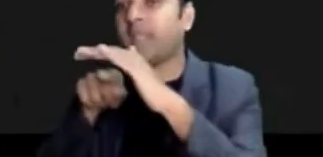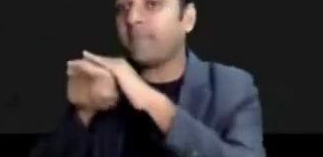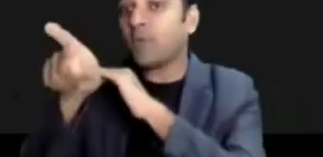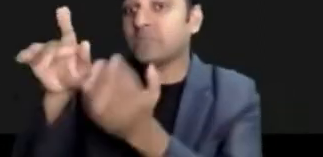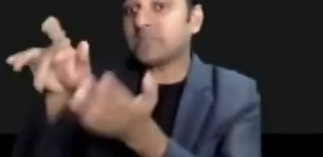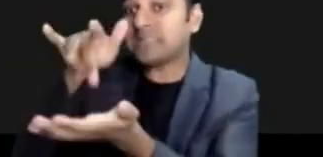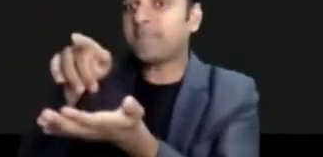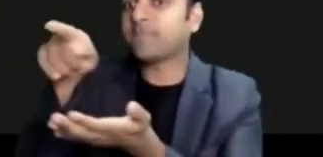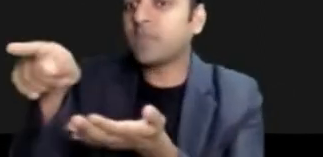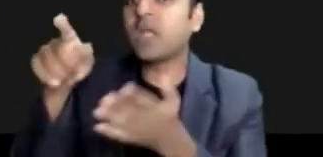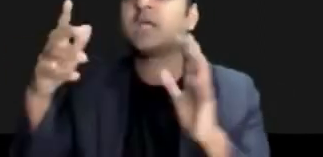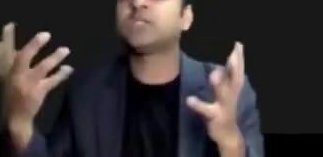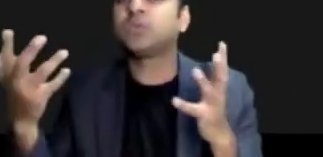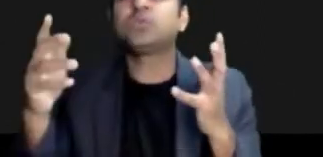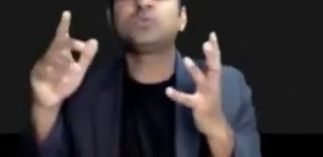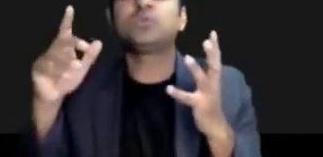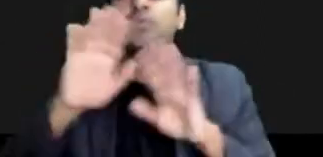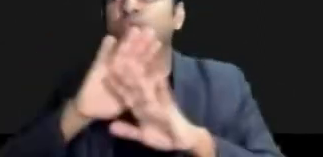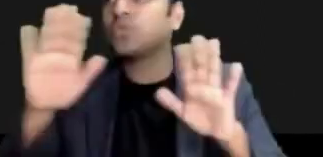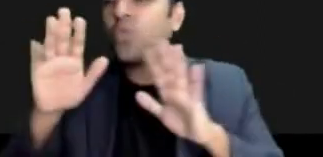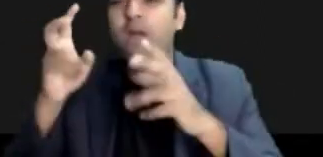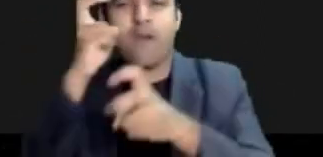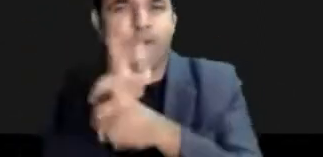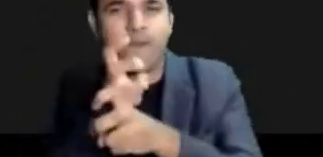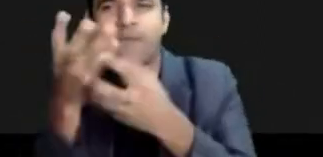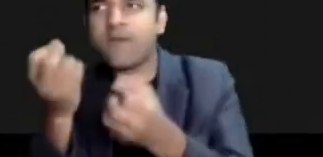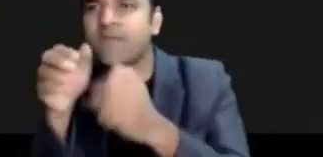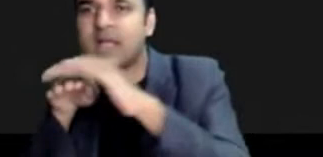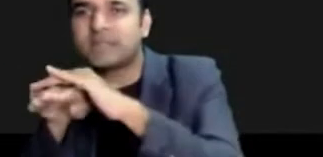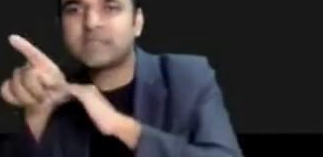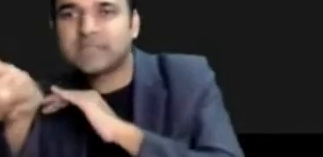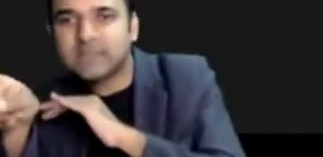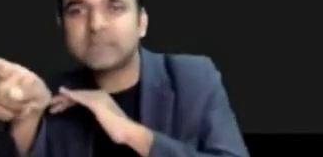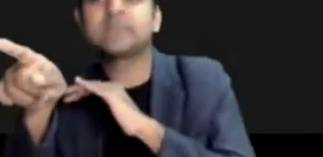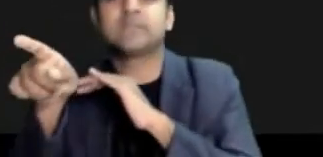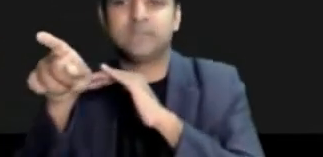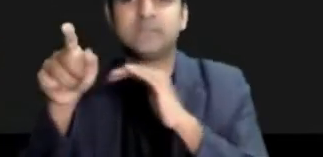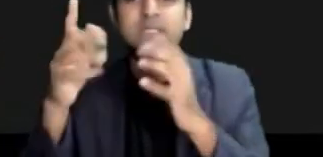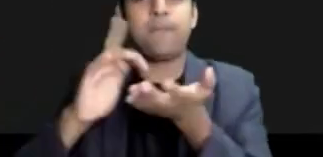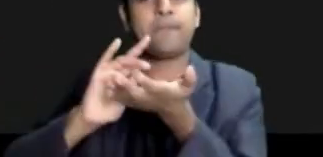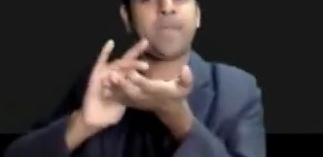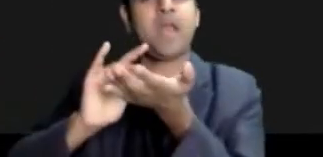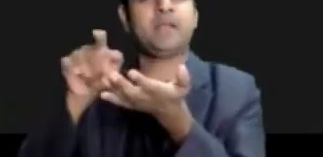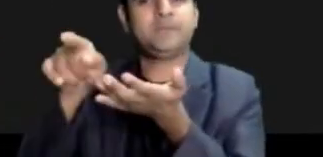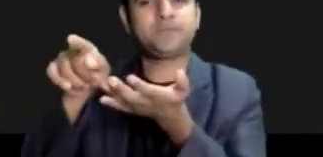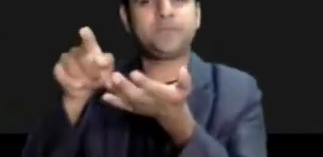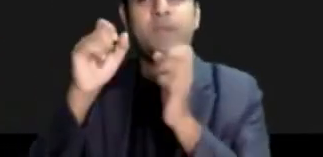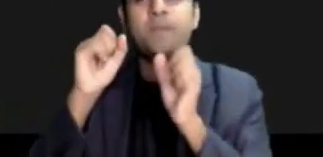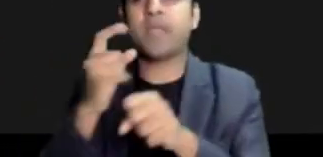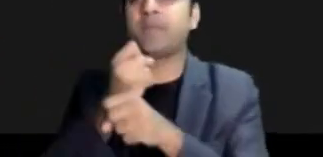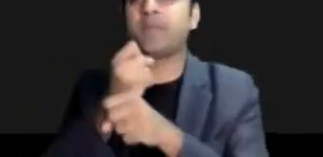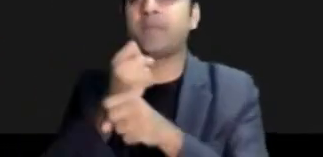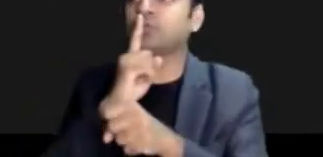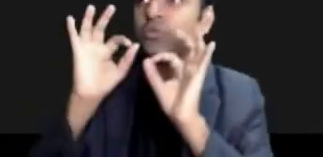community health system actually stocks these kind of things. However, much as we are advocating this, we are promoting this,